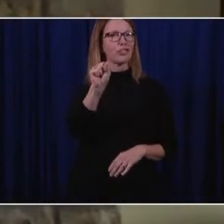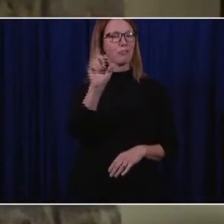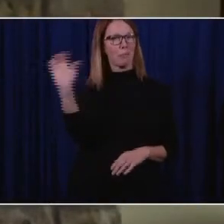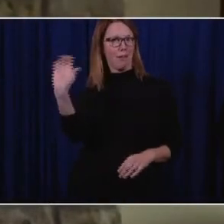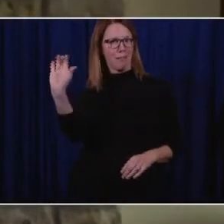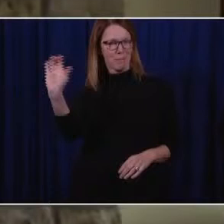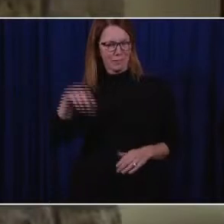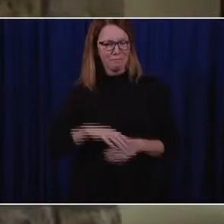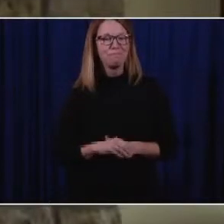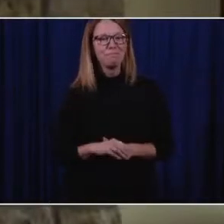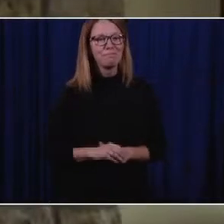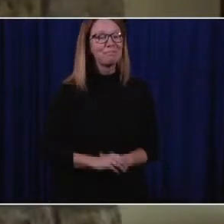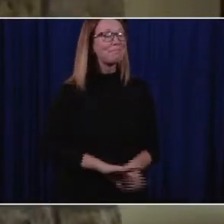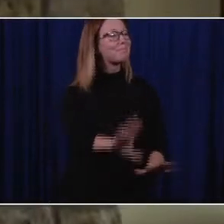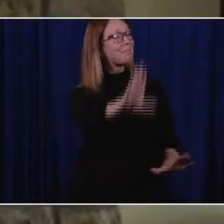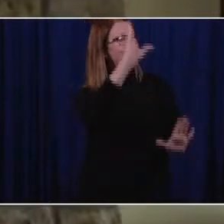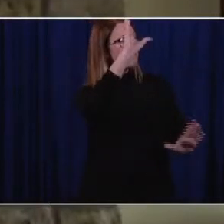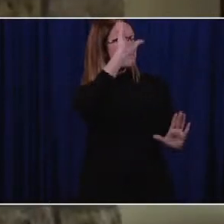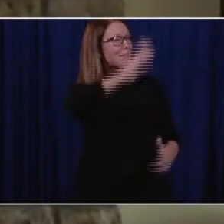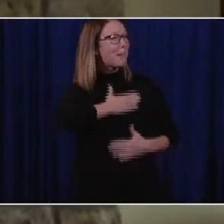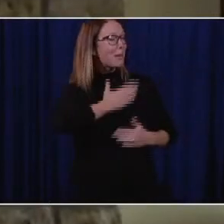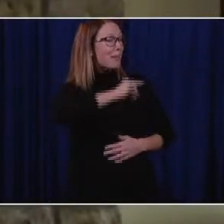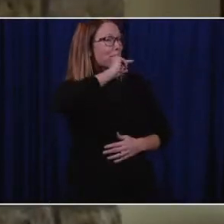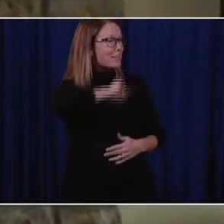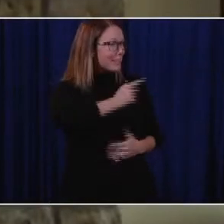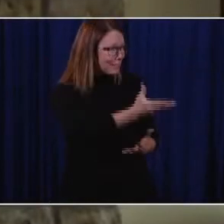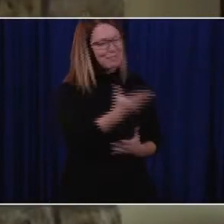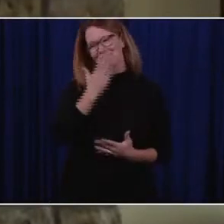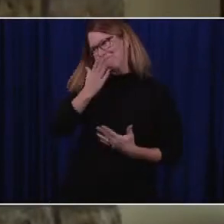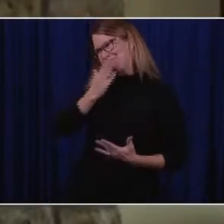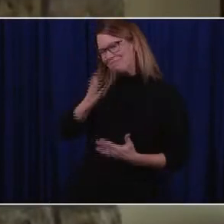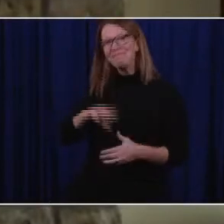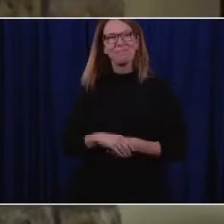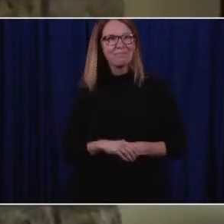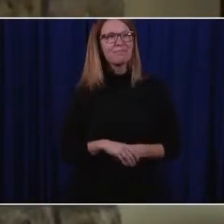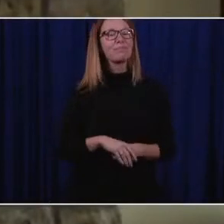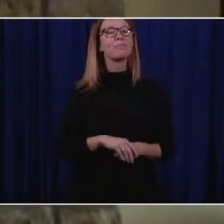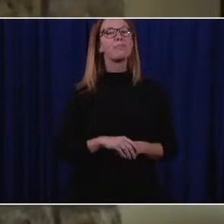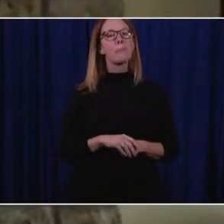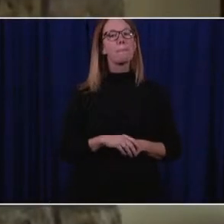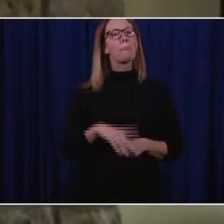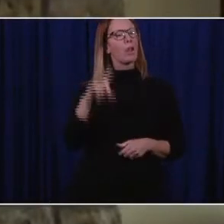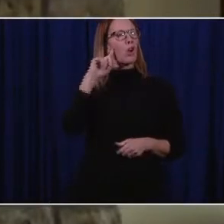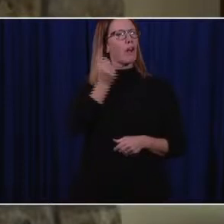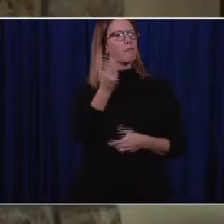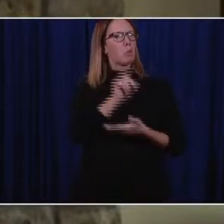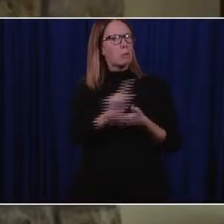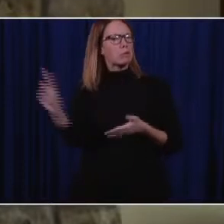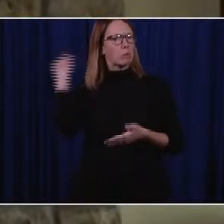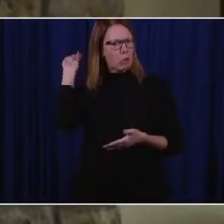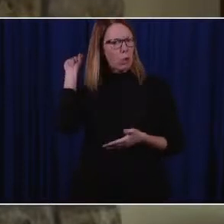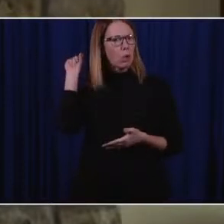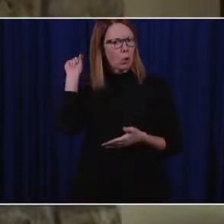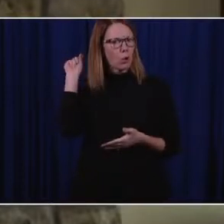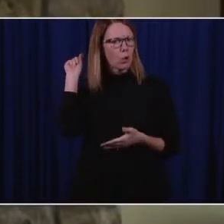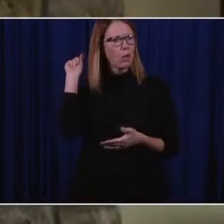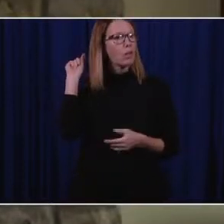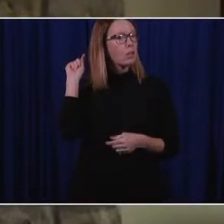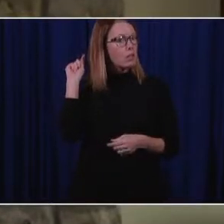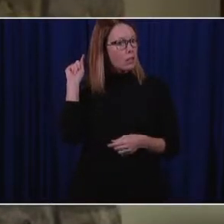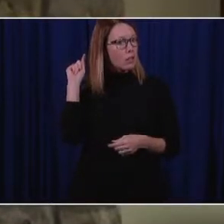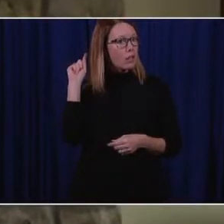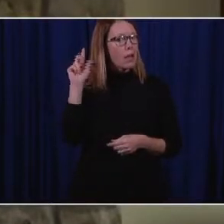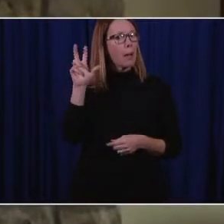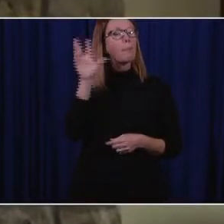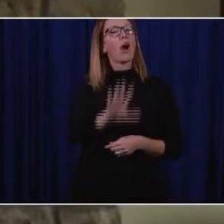Hey, Governor. Happy Thanksgiving to you and your family. Thanksgiving. Thank you. Governor, we heard a few weeks ago that Ohio was in line to get about